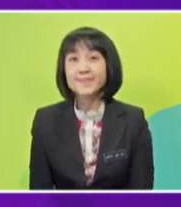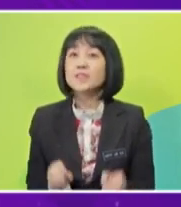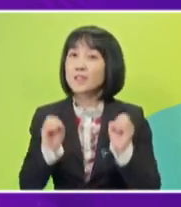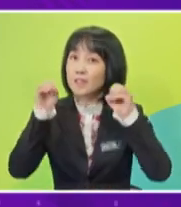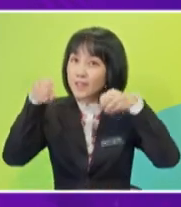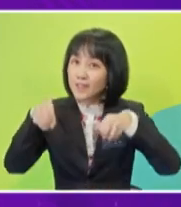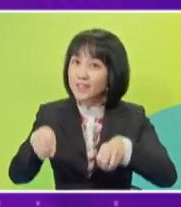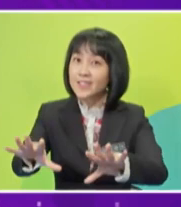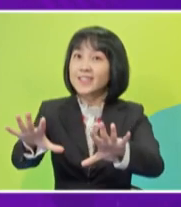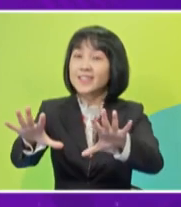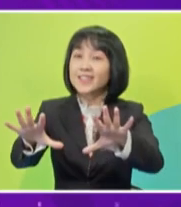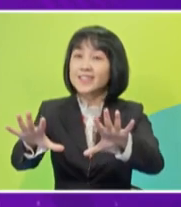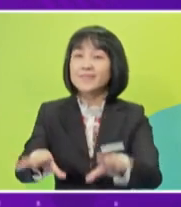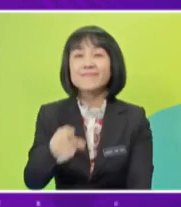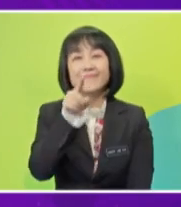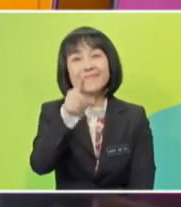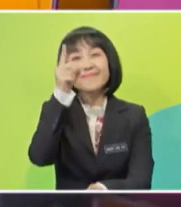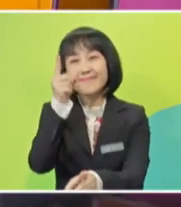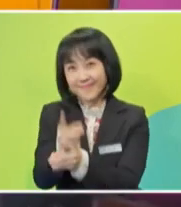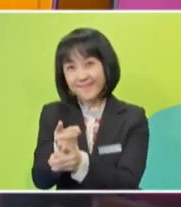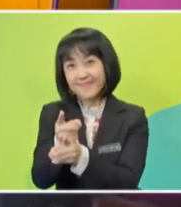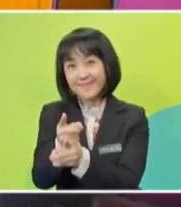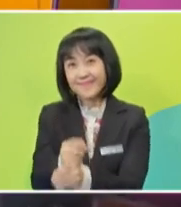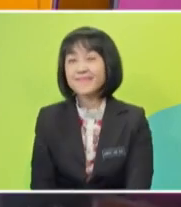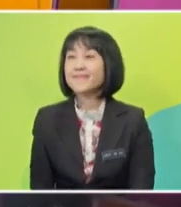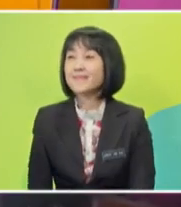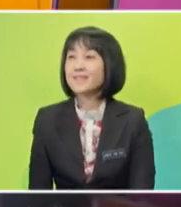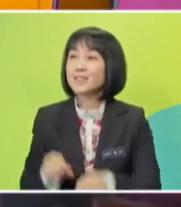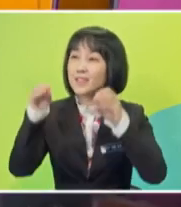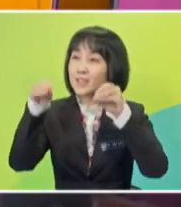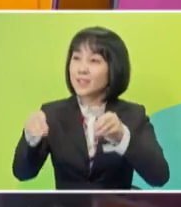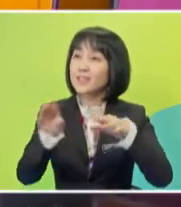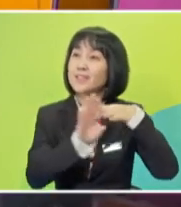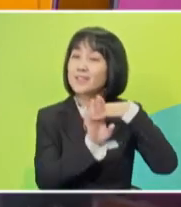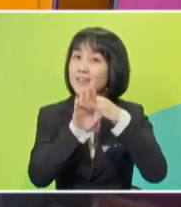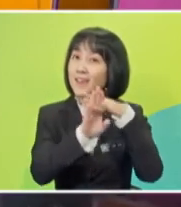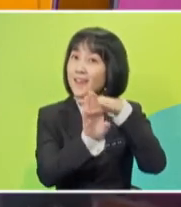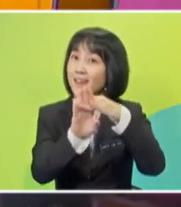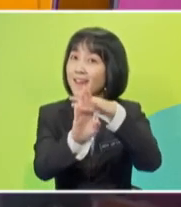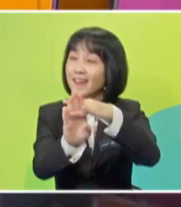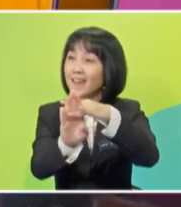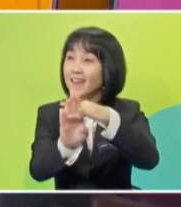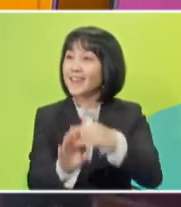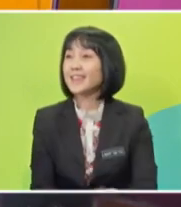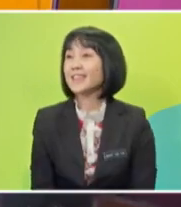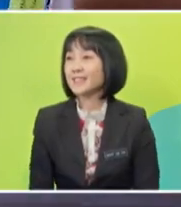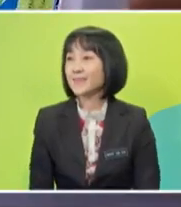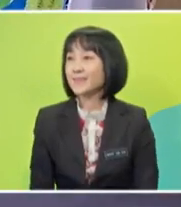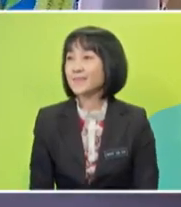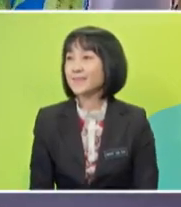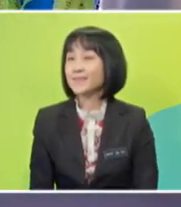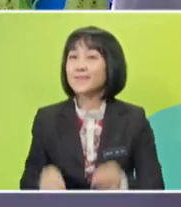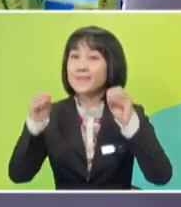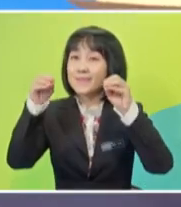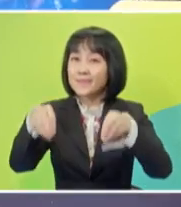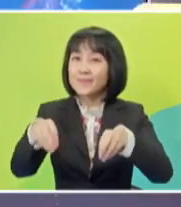Ocean. Ocean, you are right. So I'm going to put the shark first, mm-hmm. okay? And I'm going to put